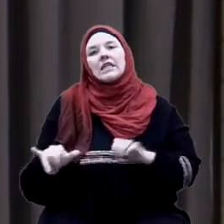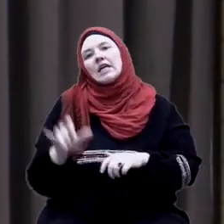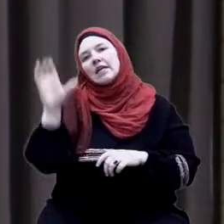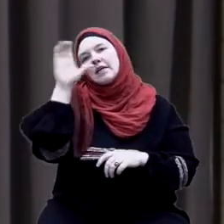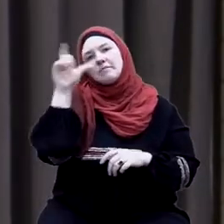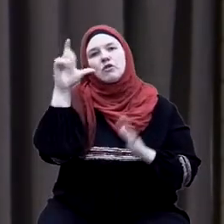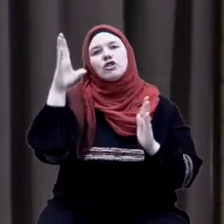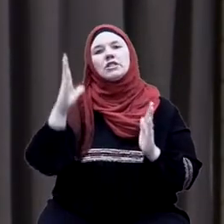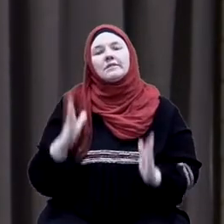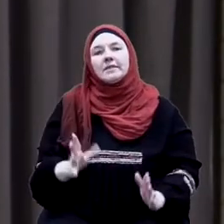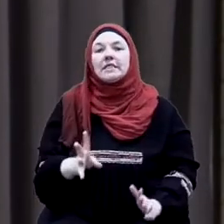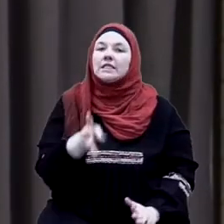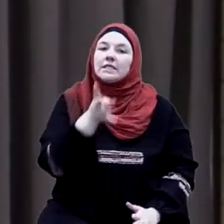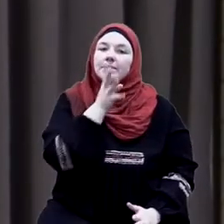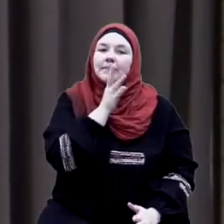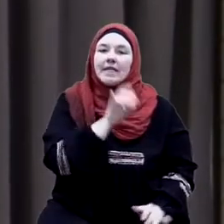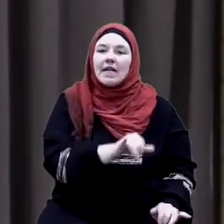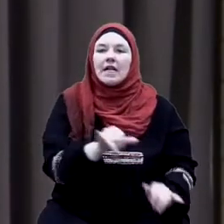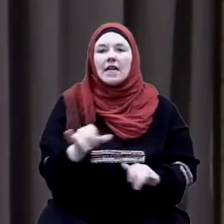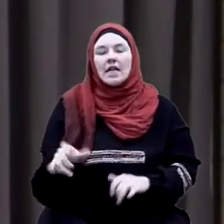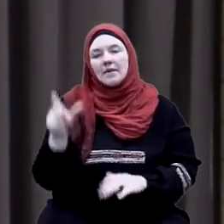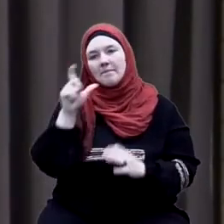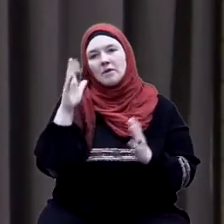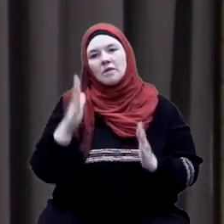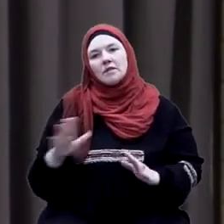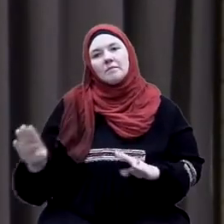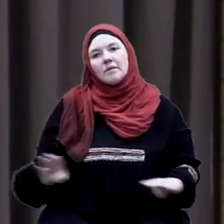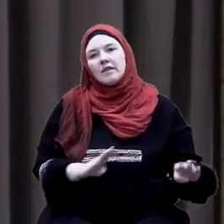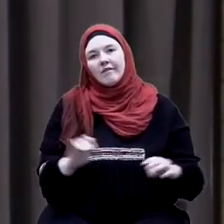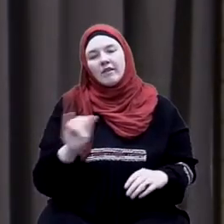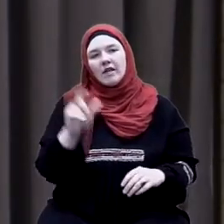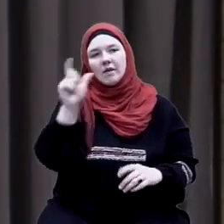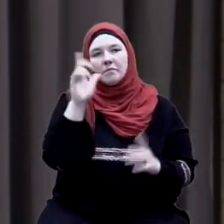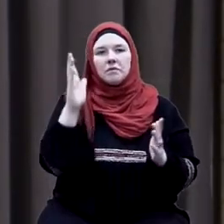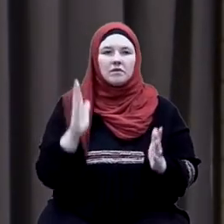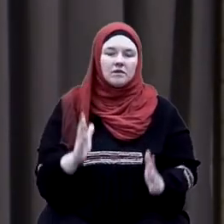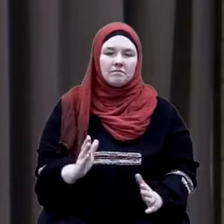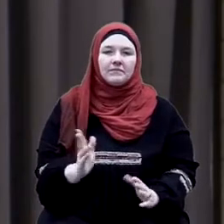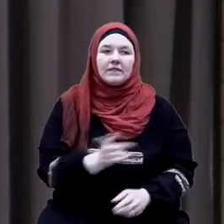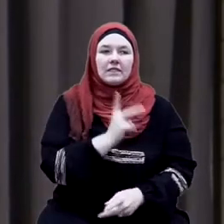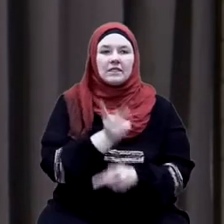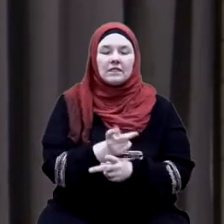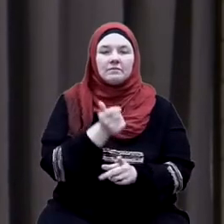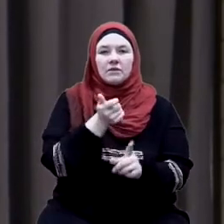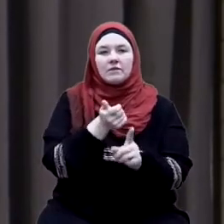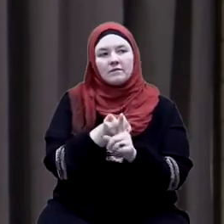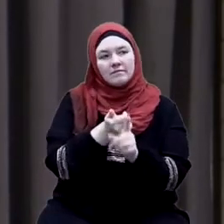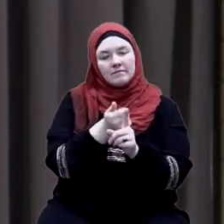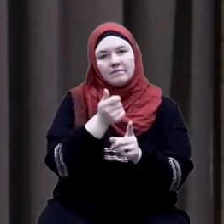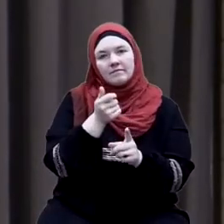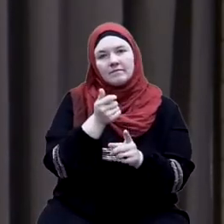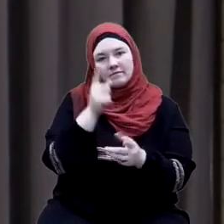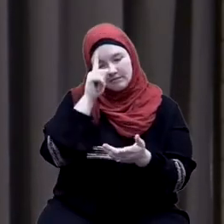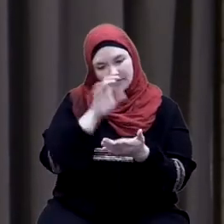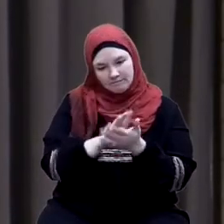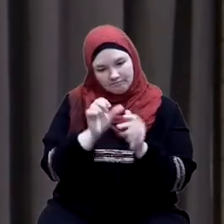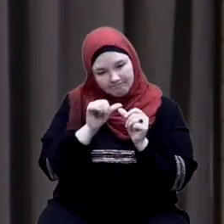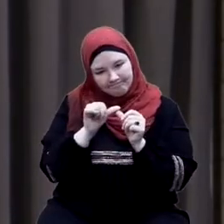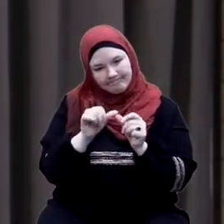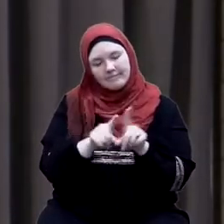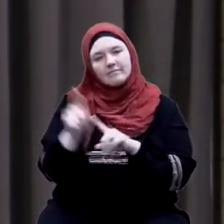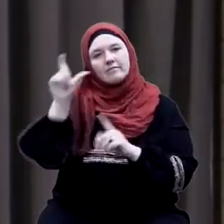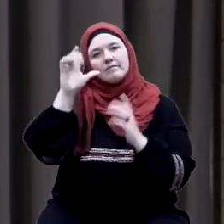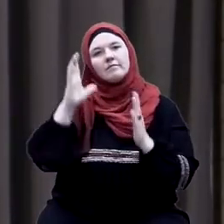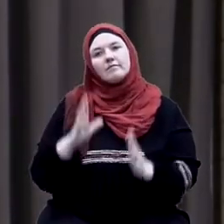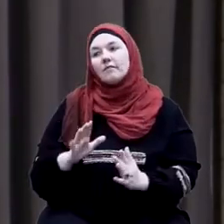Muslim, speaking like a Muslim, behaving like a Muslim, keeping your demeanor as a Muslim, reaching